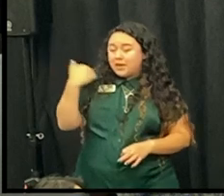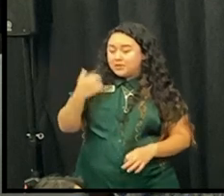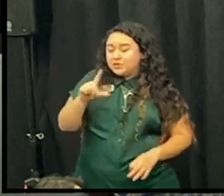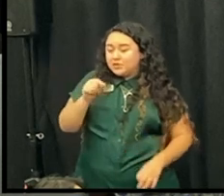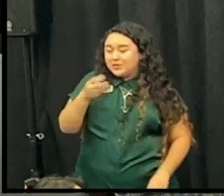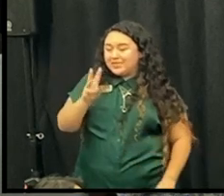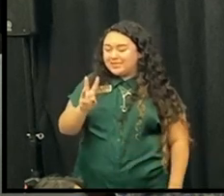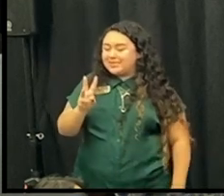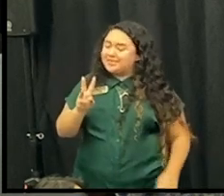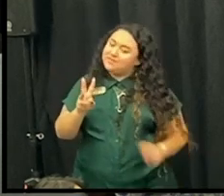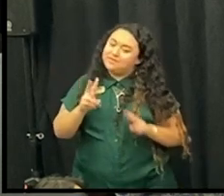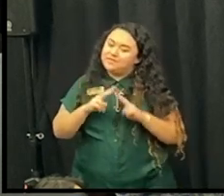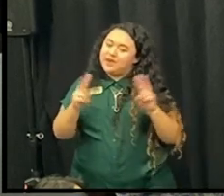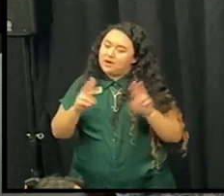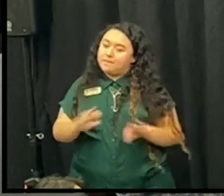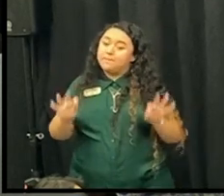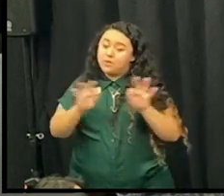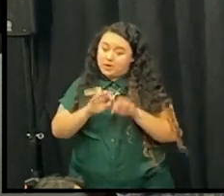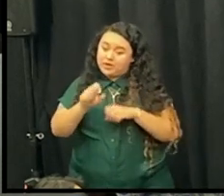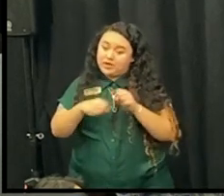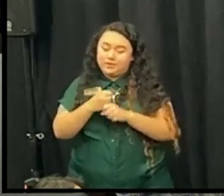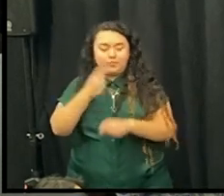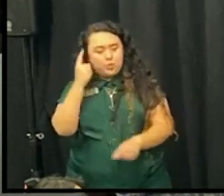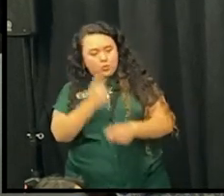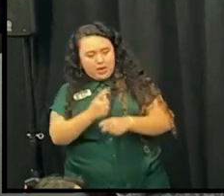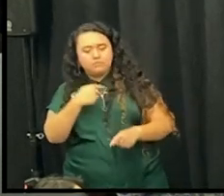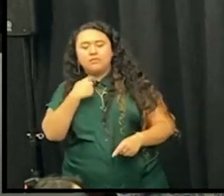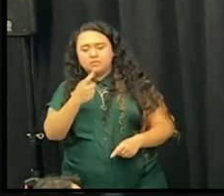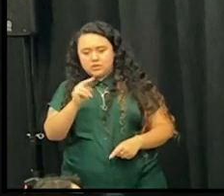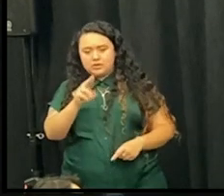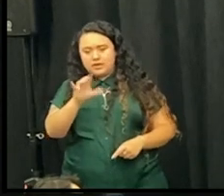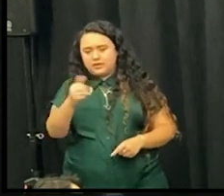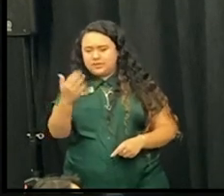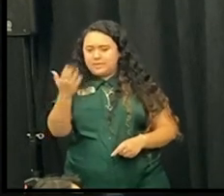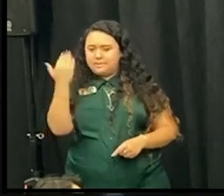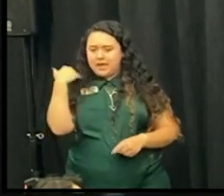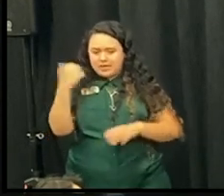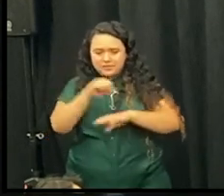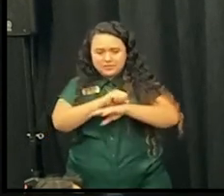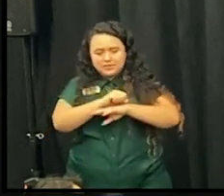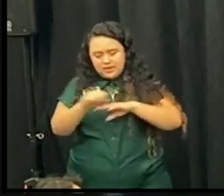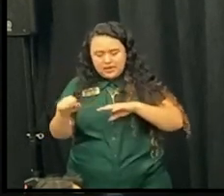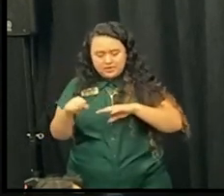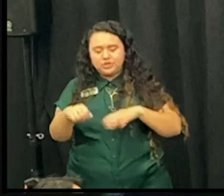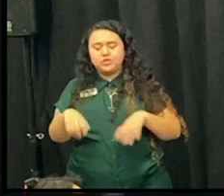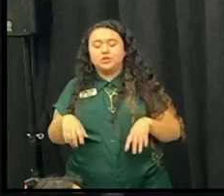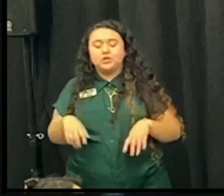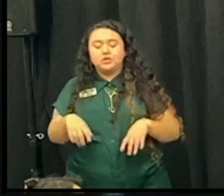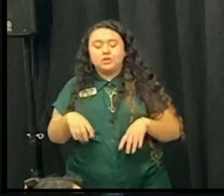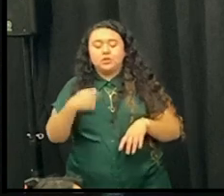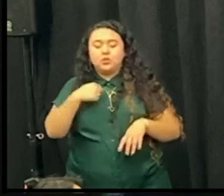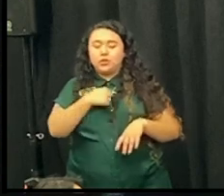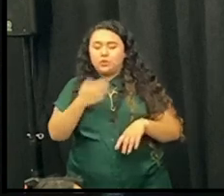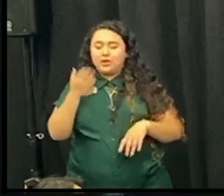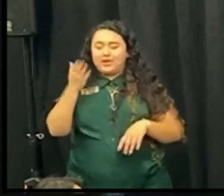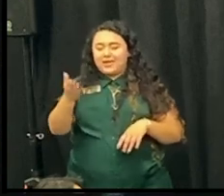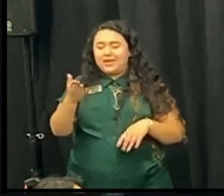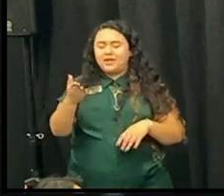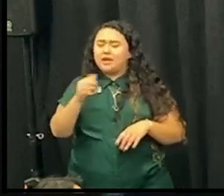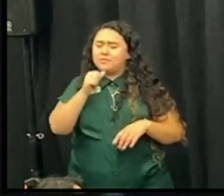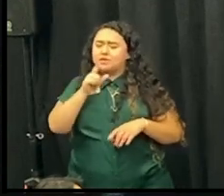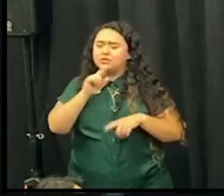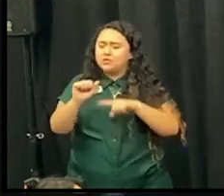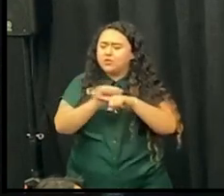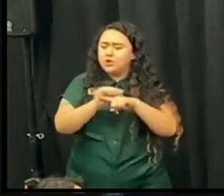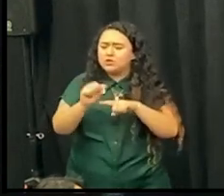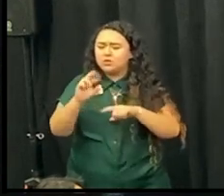was a very important year. Yes, I told Nancy backstage that we were actually in I don't know if it was rehearsals